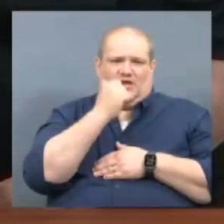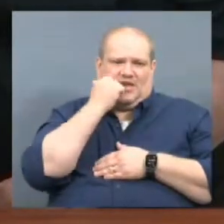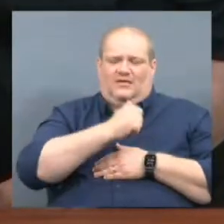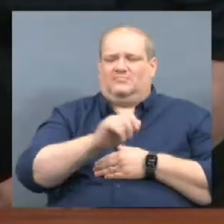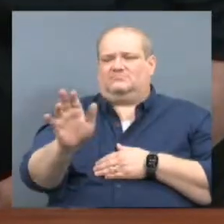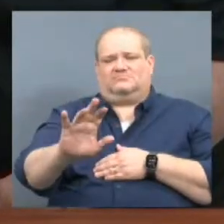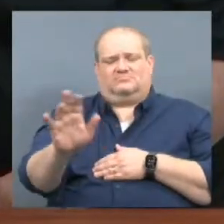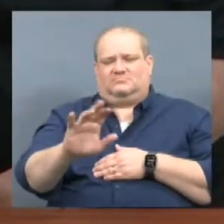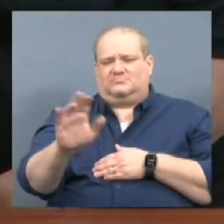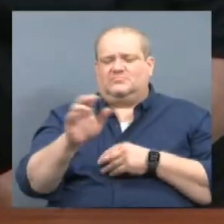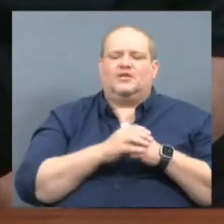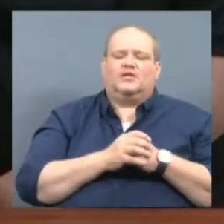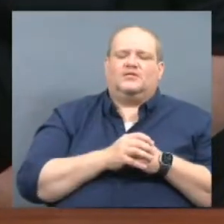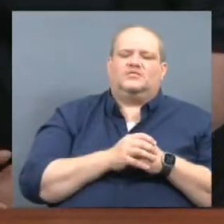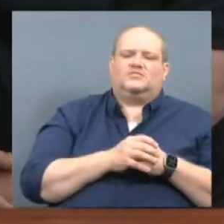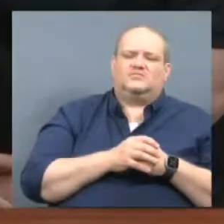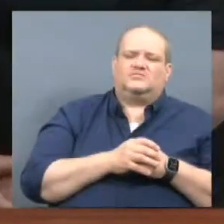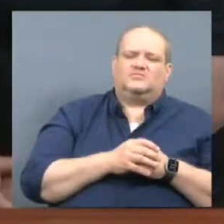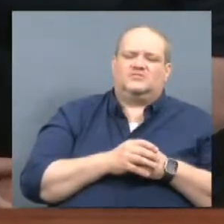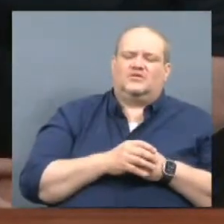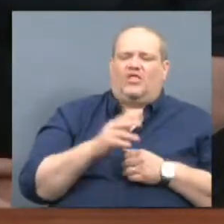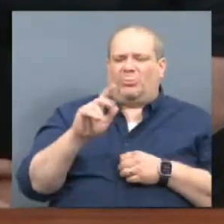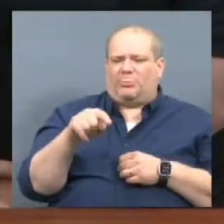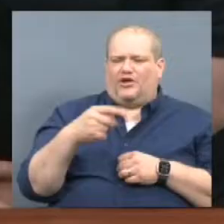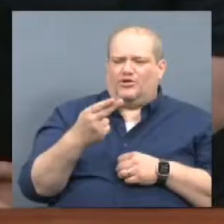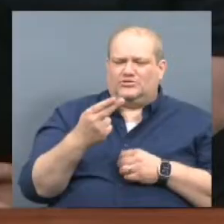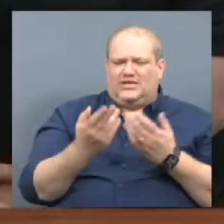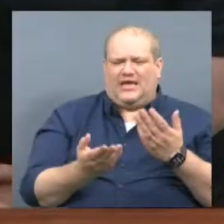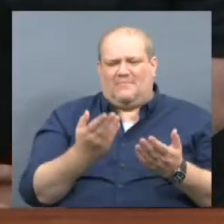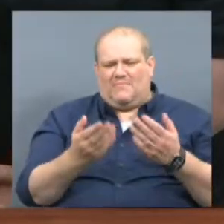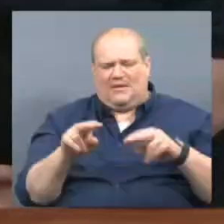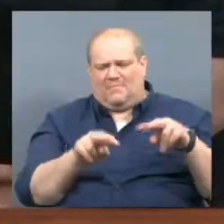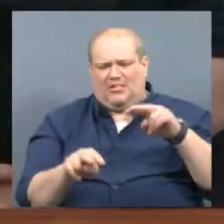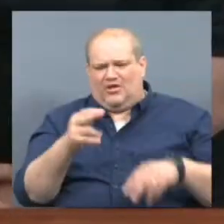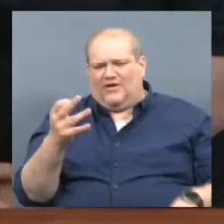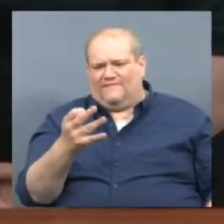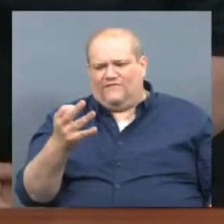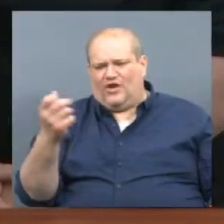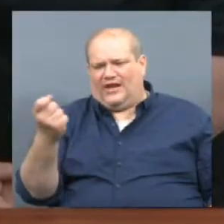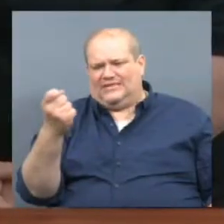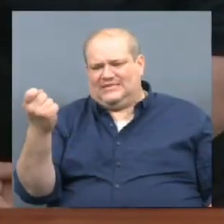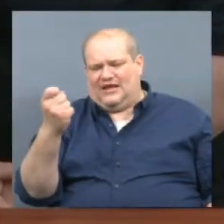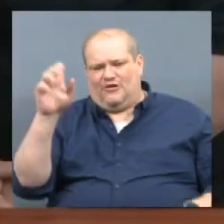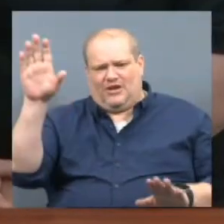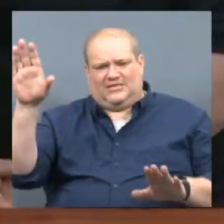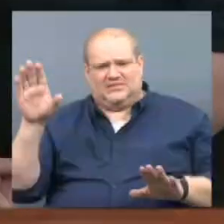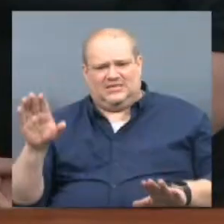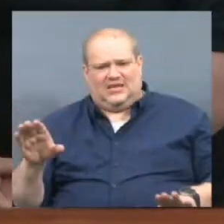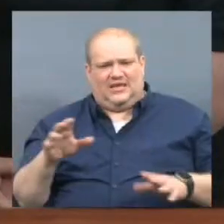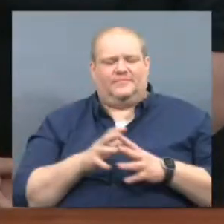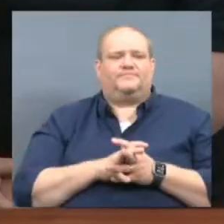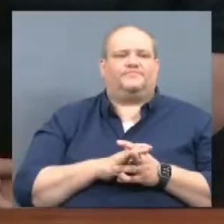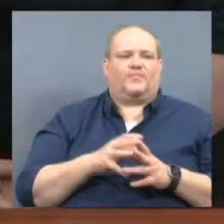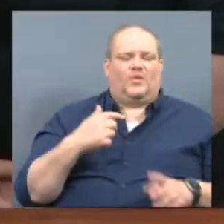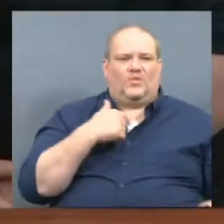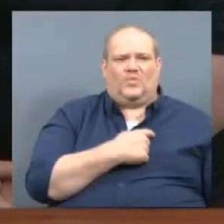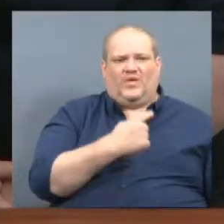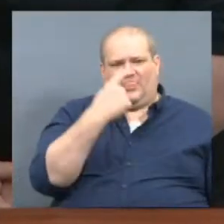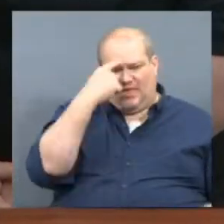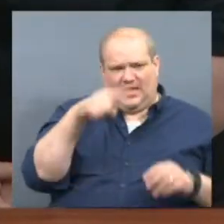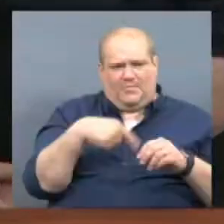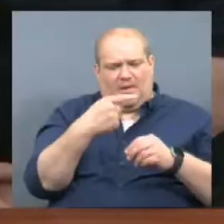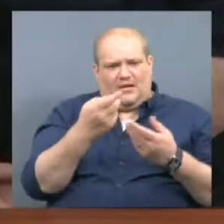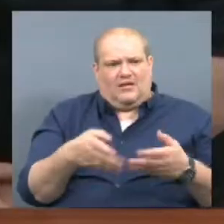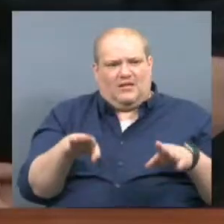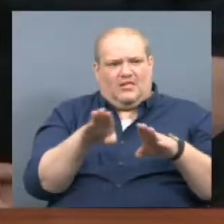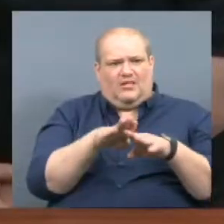going to be, we same Thursday, but we're mainly looking at Fridays, Saturdays, and Sundays. We're thinking about